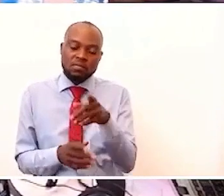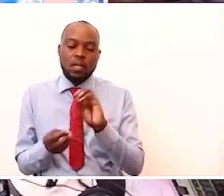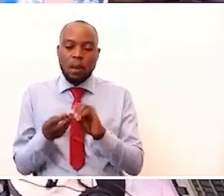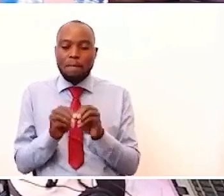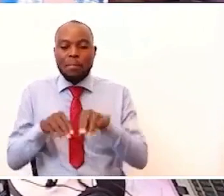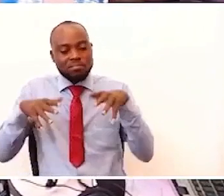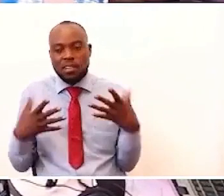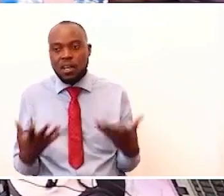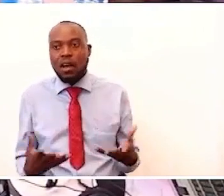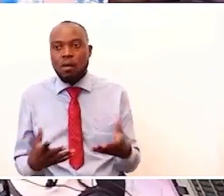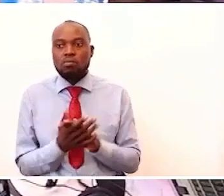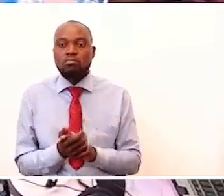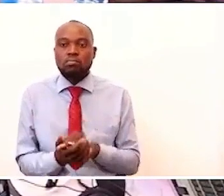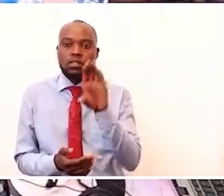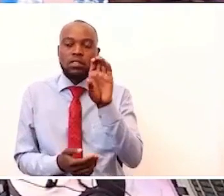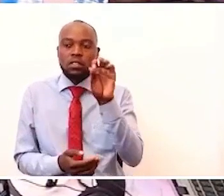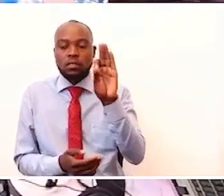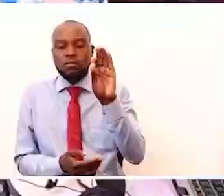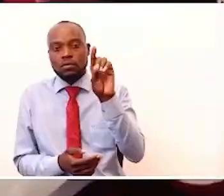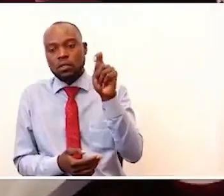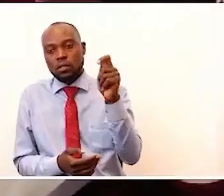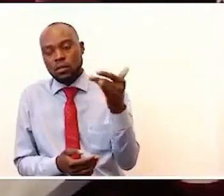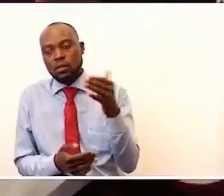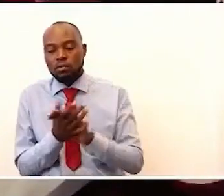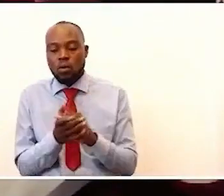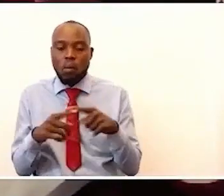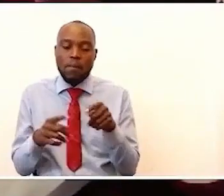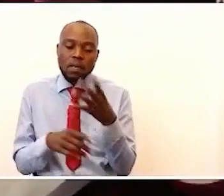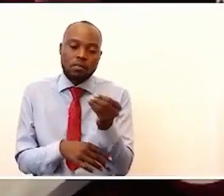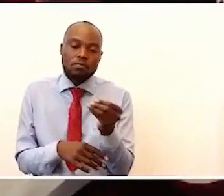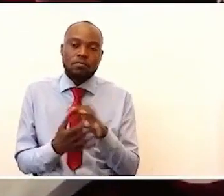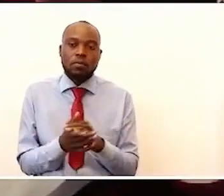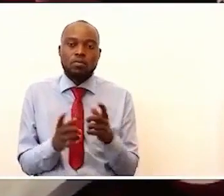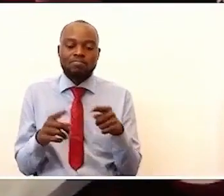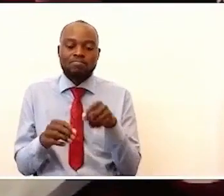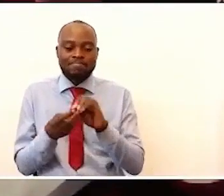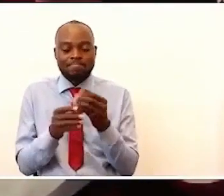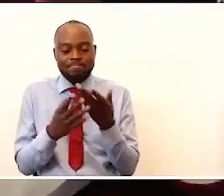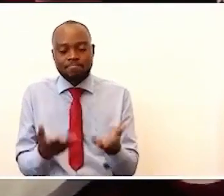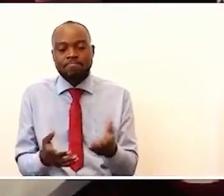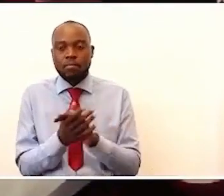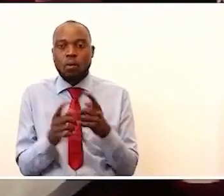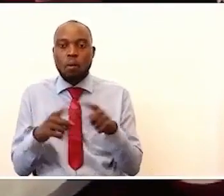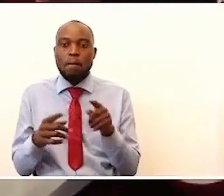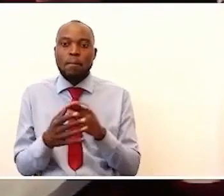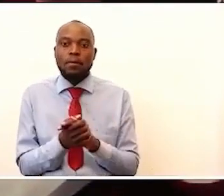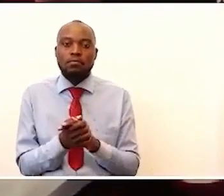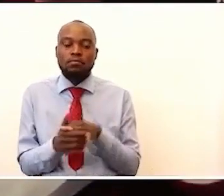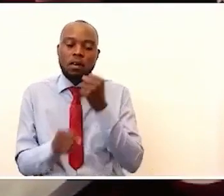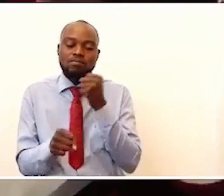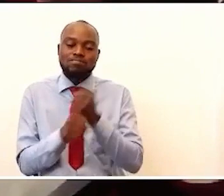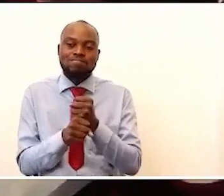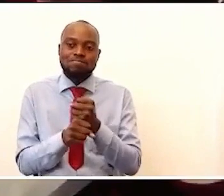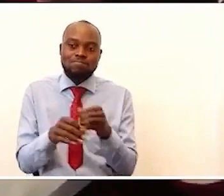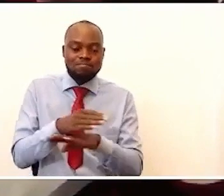the AFCFTA has had, which in a sense also sort of has its origins in the Lagos Plan of Action under the